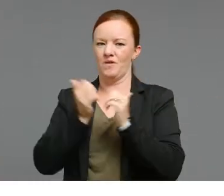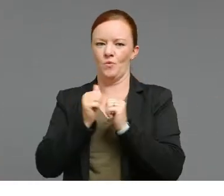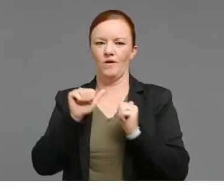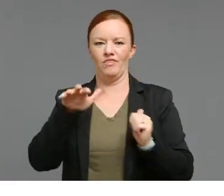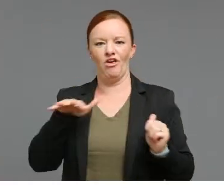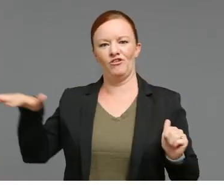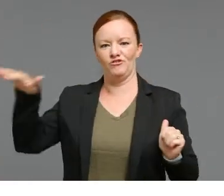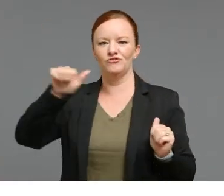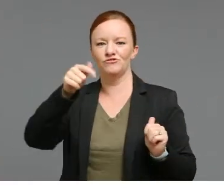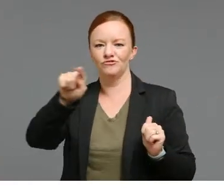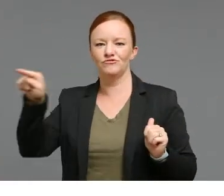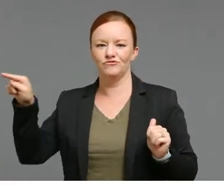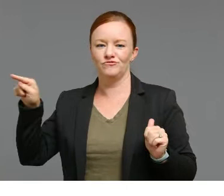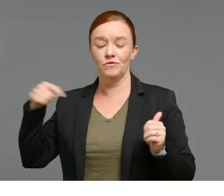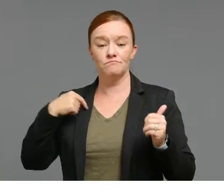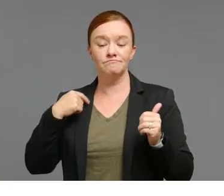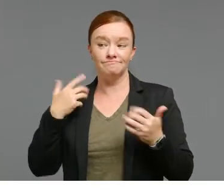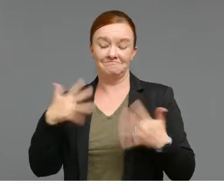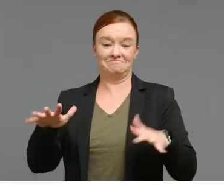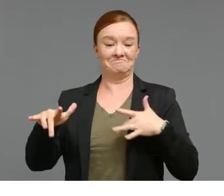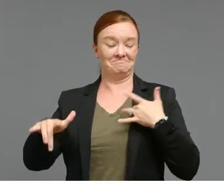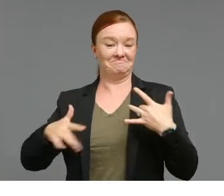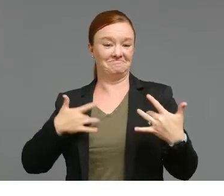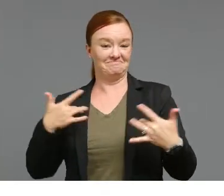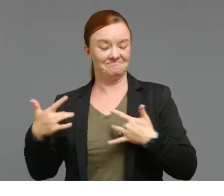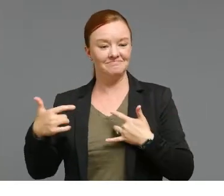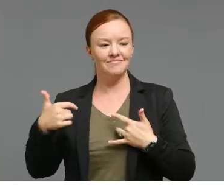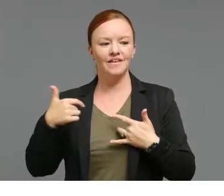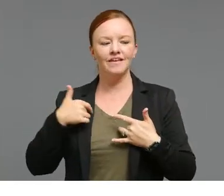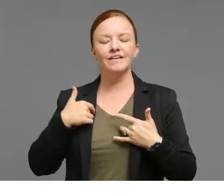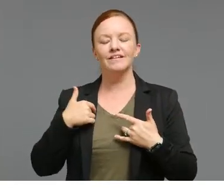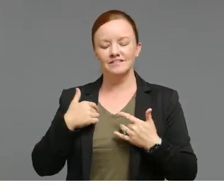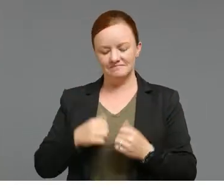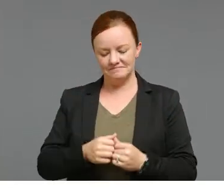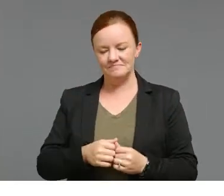this. We had already been recognized for our